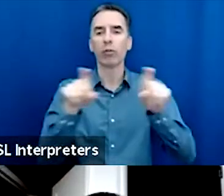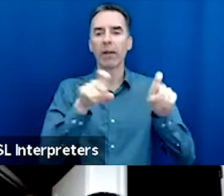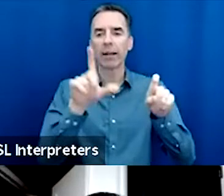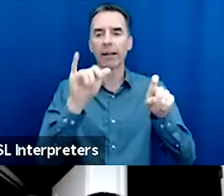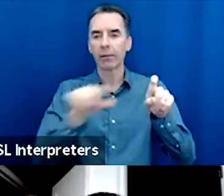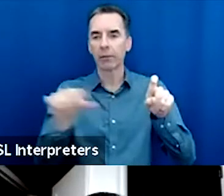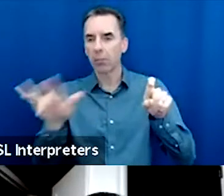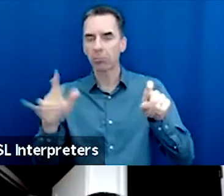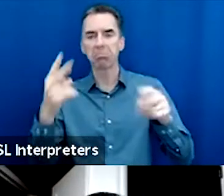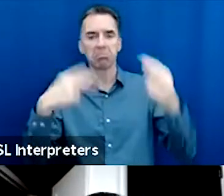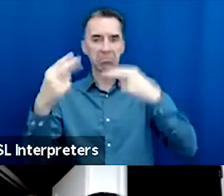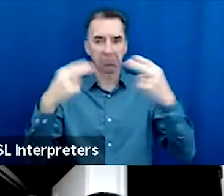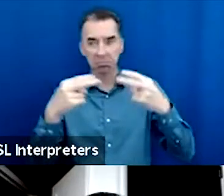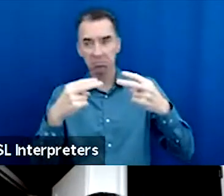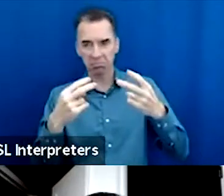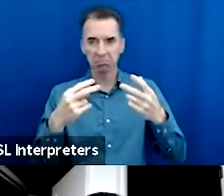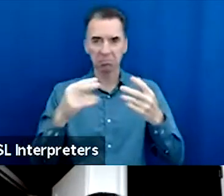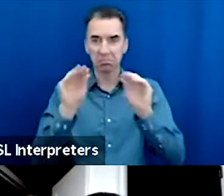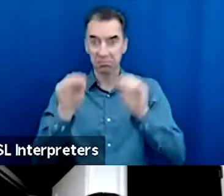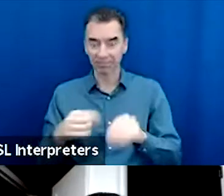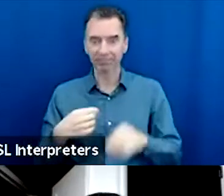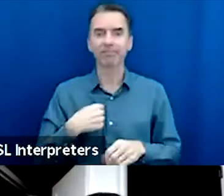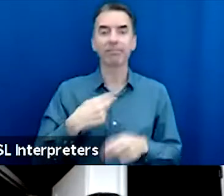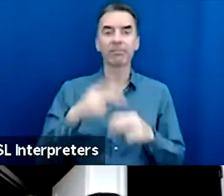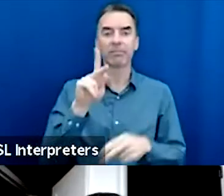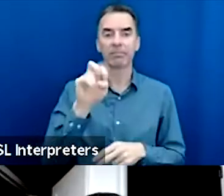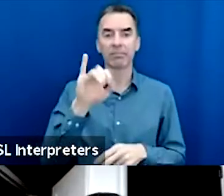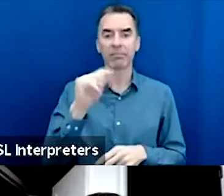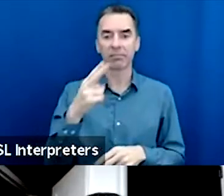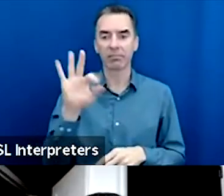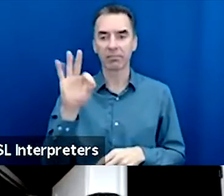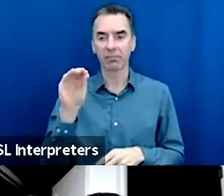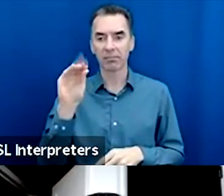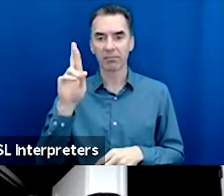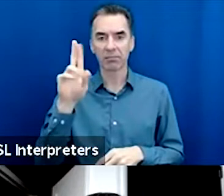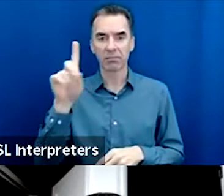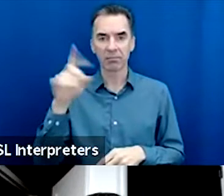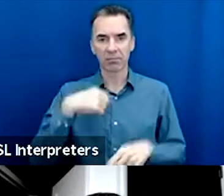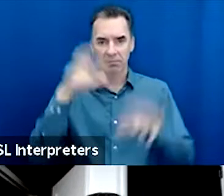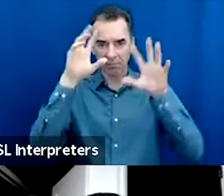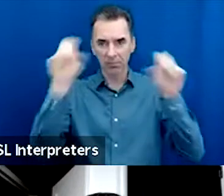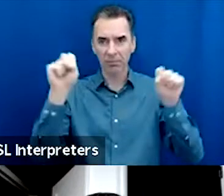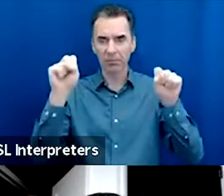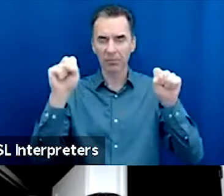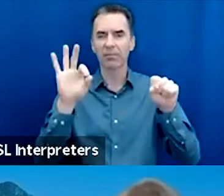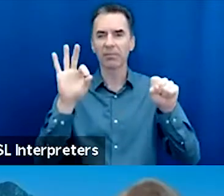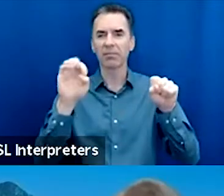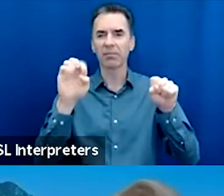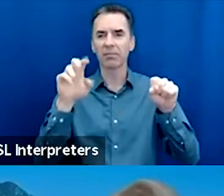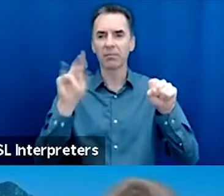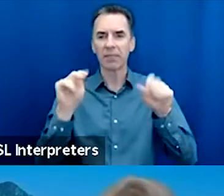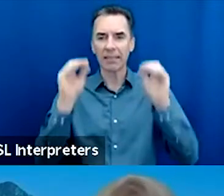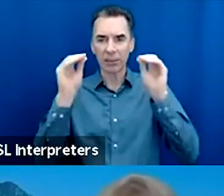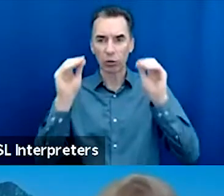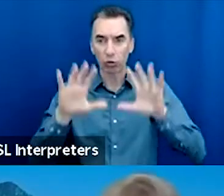better next time. So I'm Keith Ford. I am the president of State Center Federation of Teachers, and I also teach English at